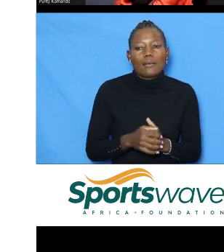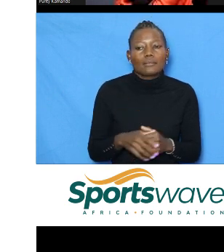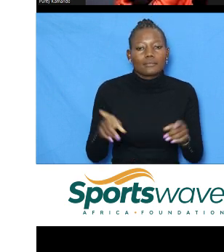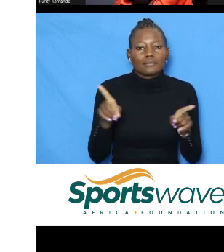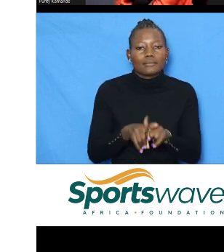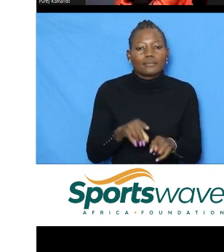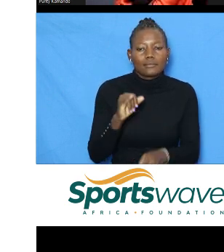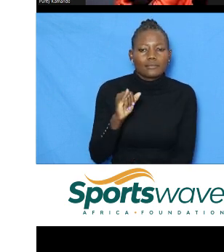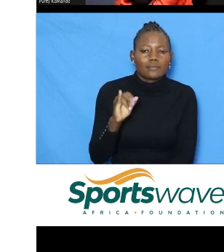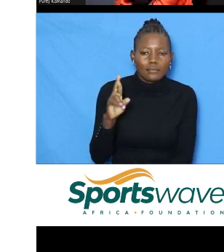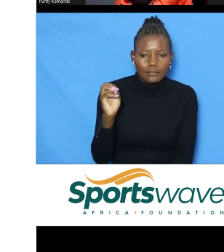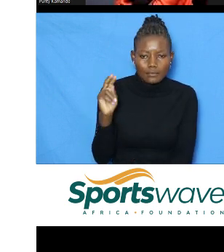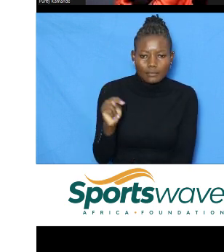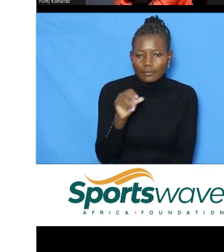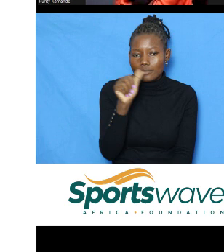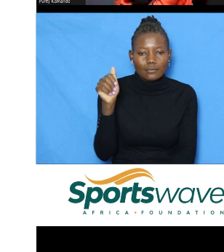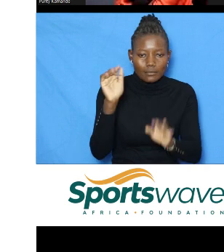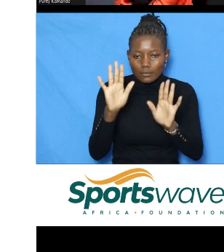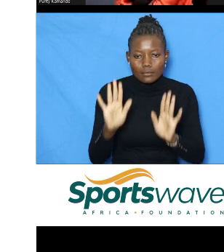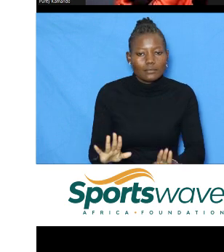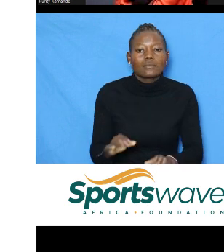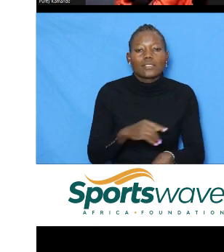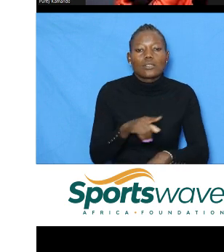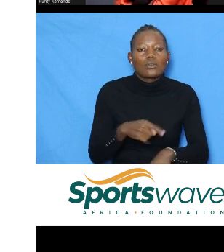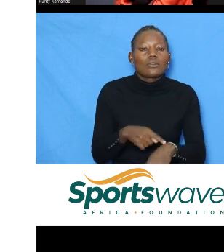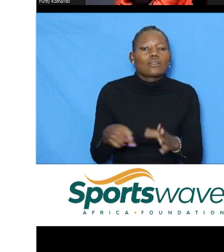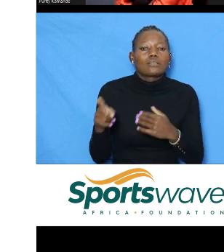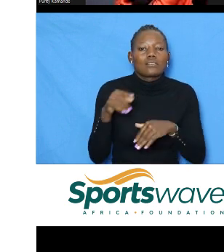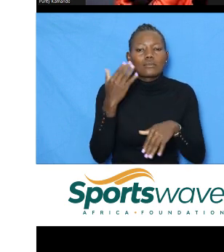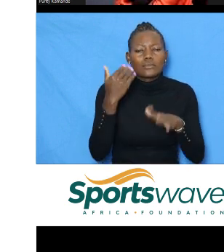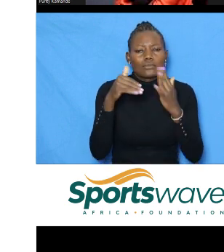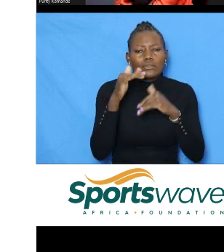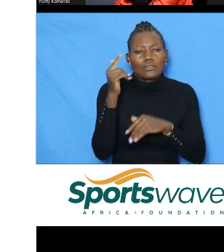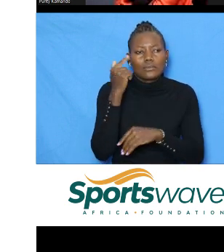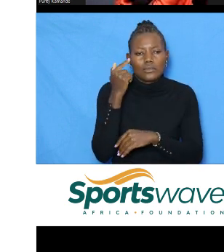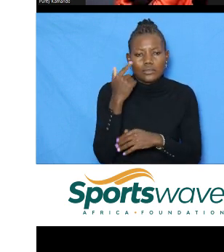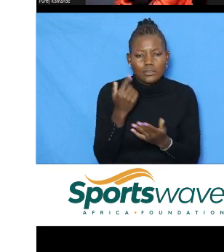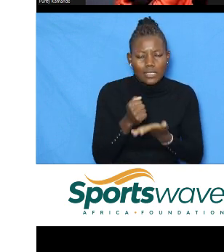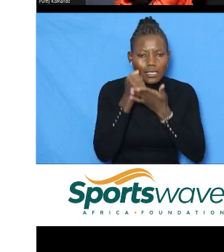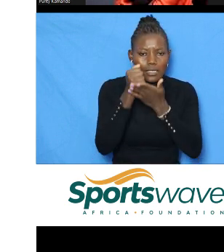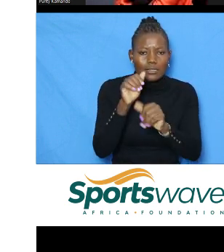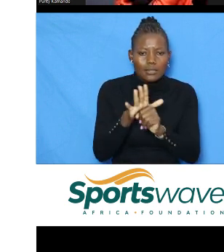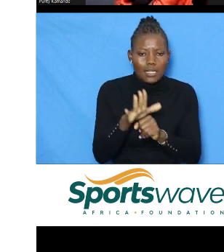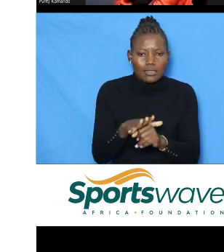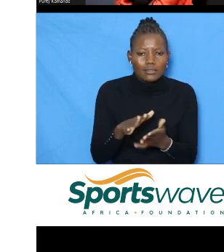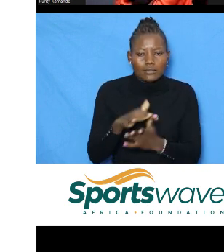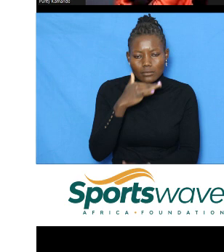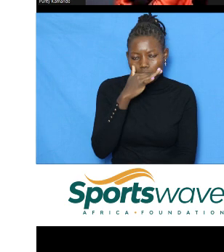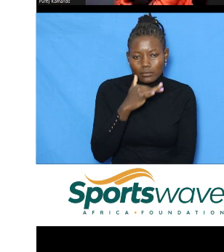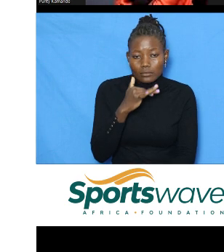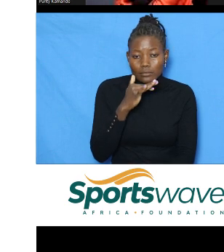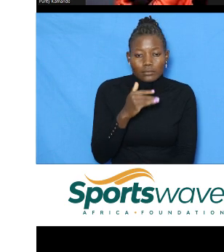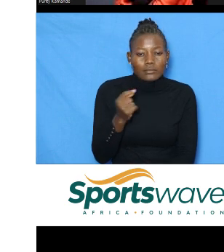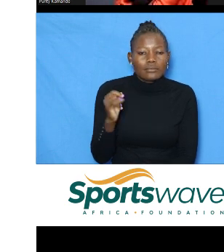iron, another very important mineral salt when it comes to performance. You'll find that it aids with oxygen delivery to